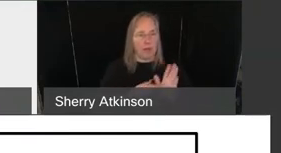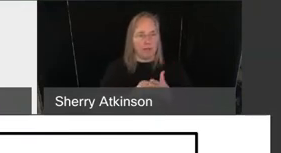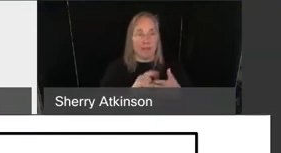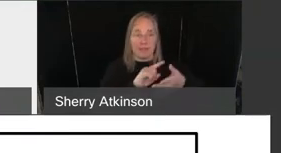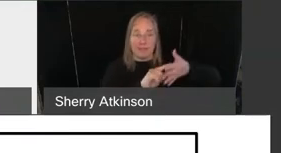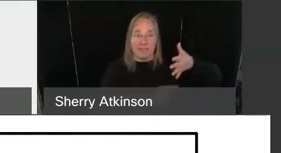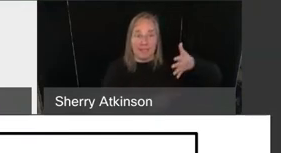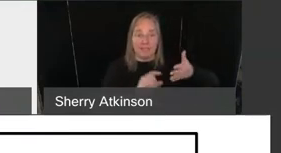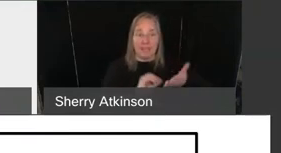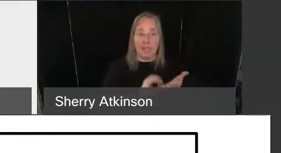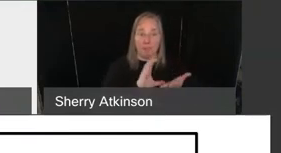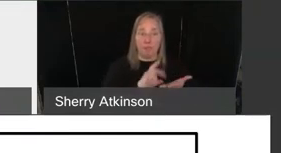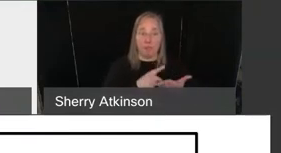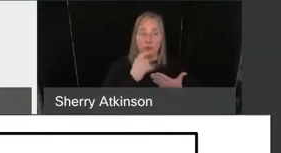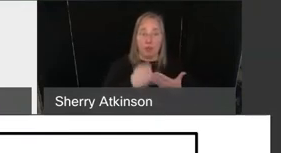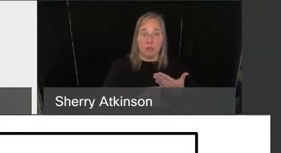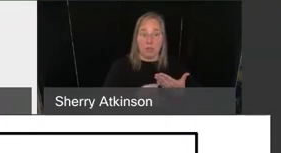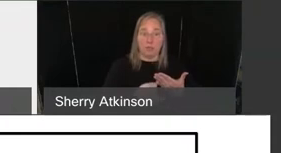projects